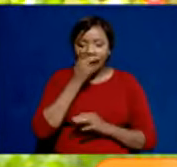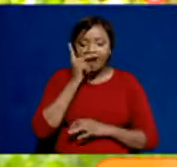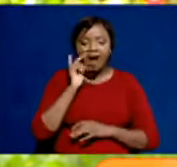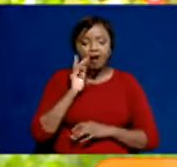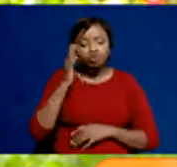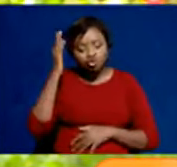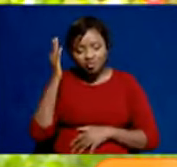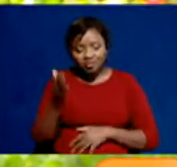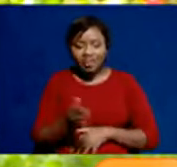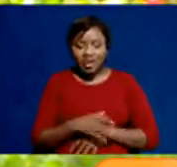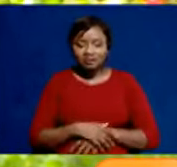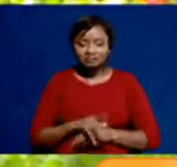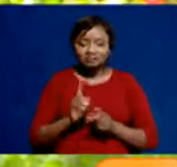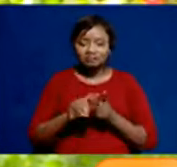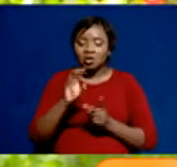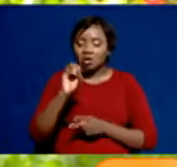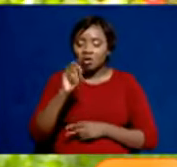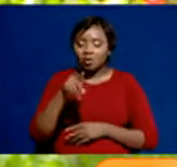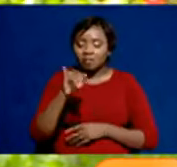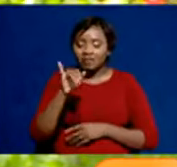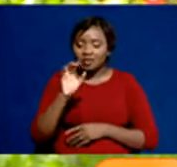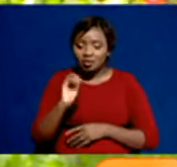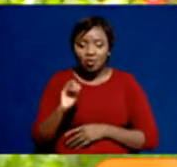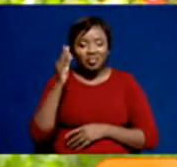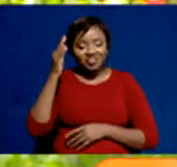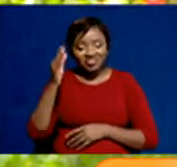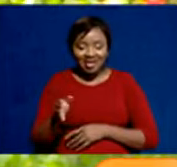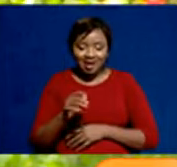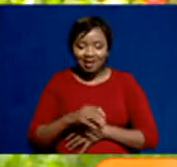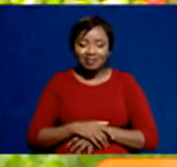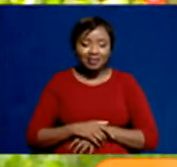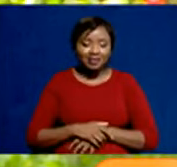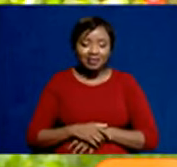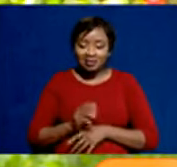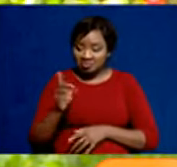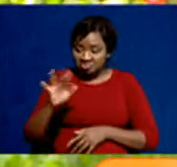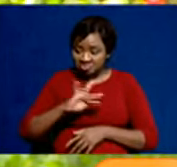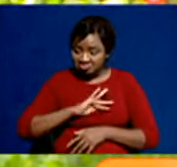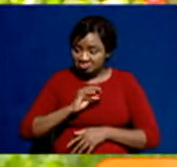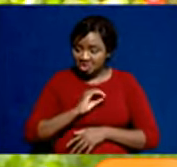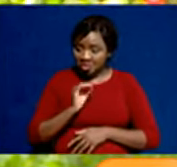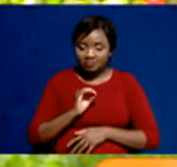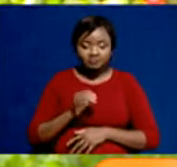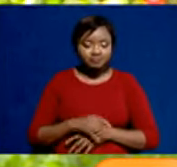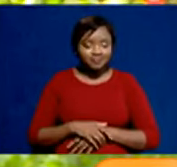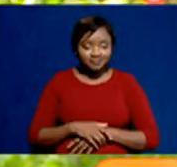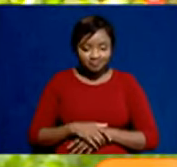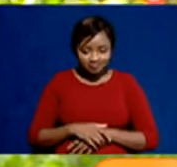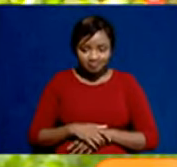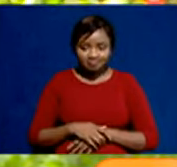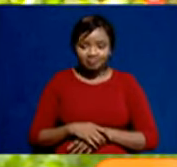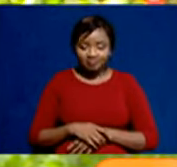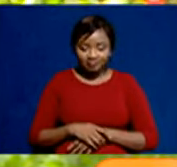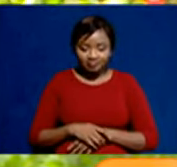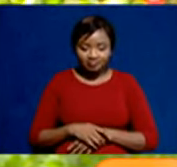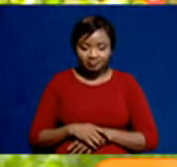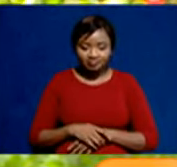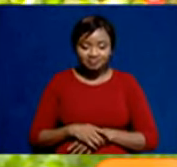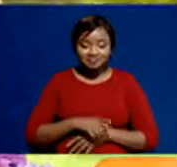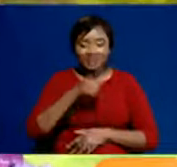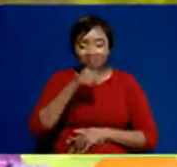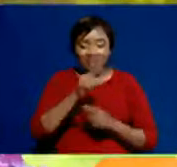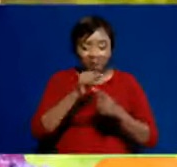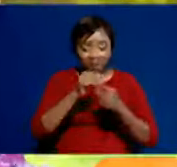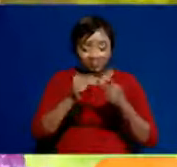Musyoka, Opio Andrei, and others, wasn't that sufficient? They demanded, but they got, they've